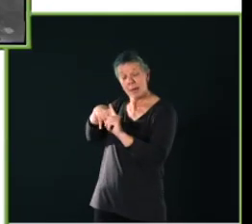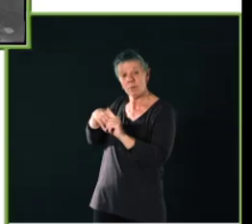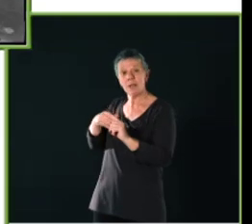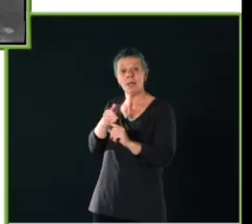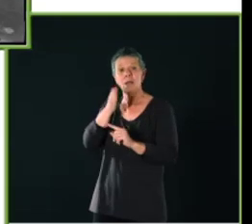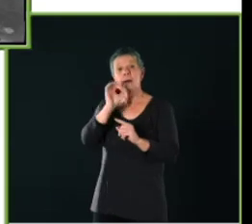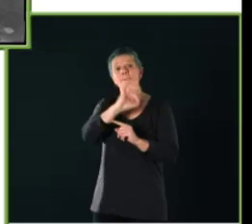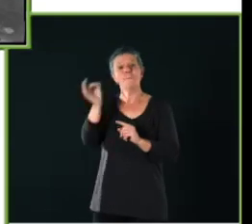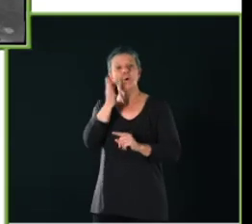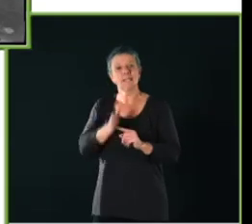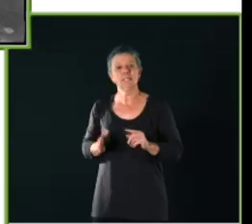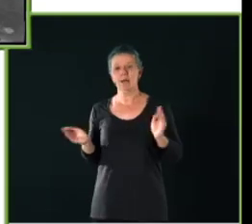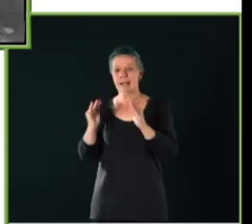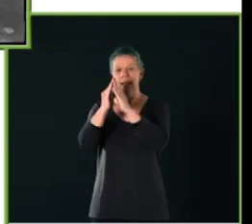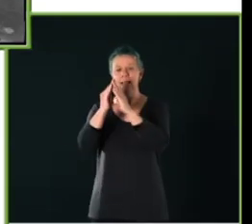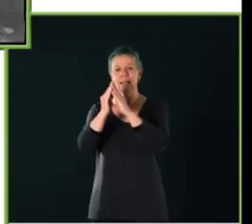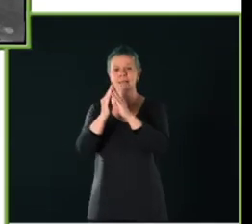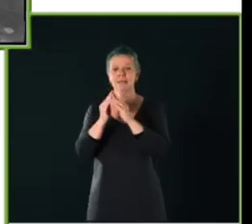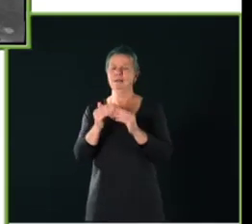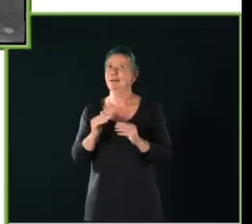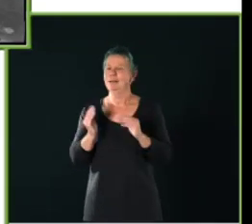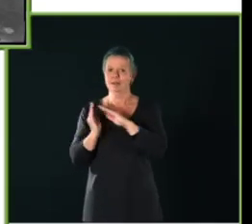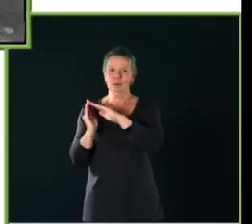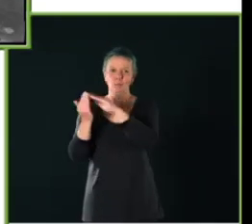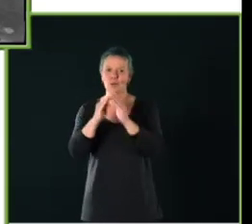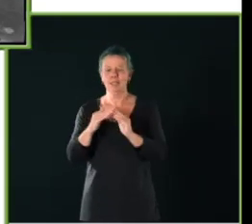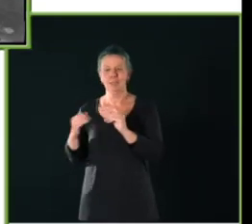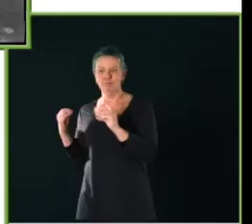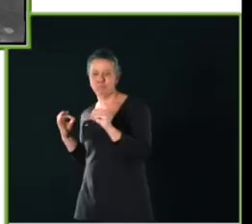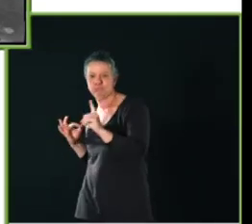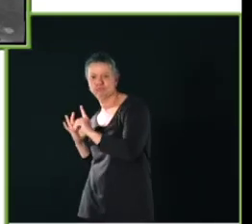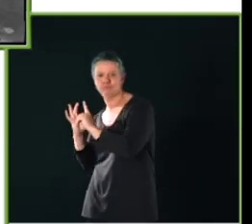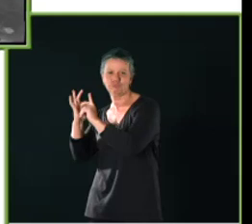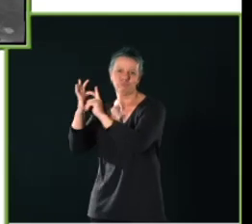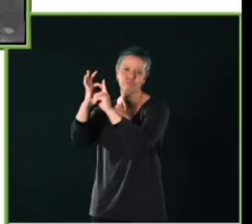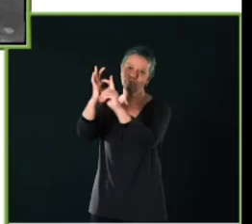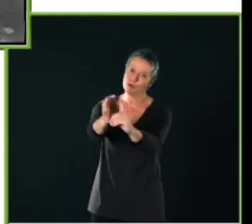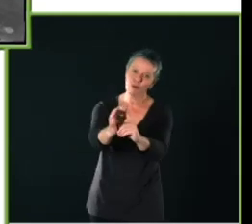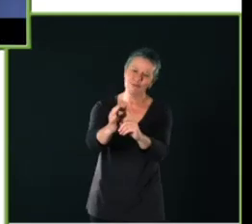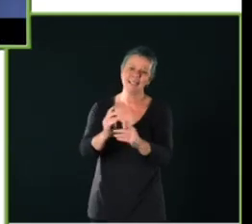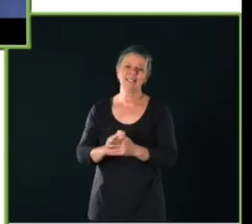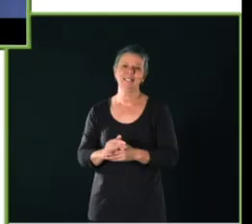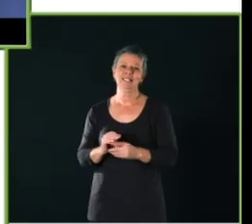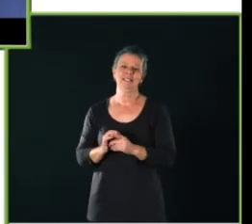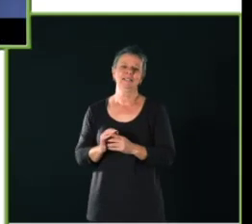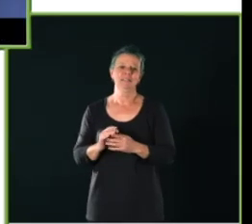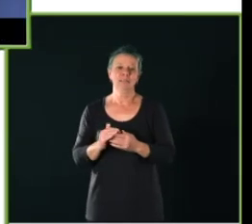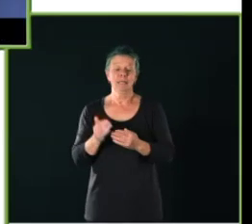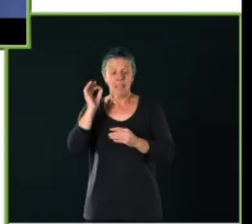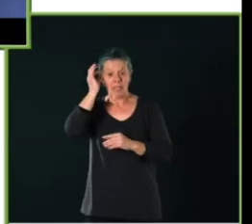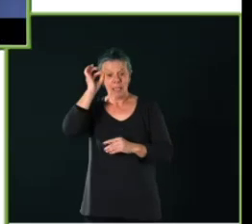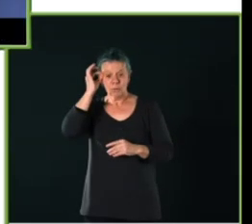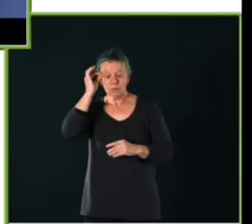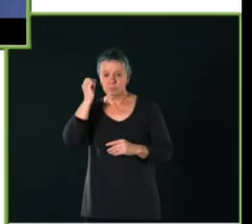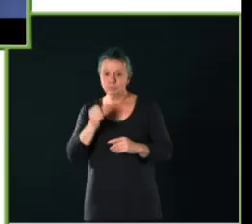has certainly come a long way since those days. Council also has a vital role in ensuring that